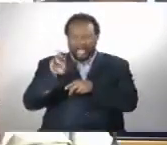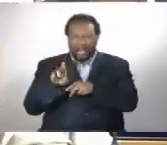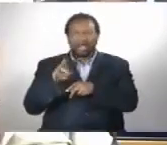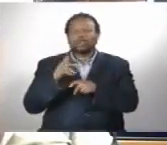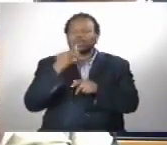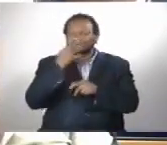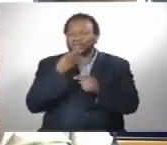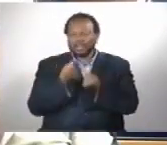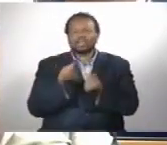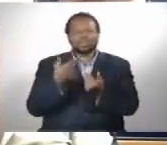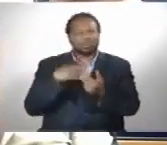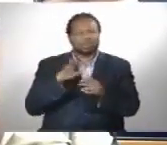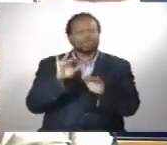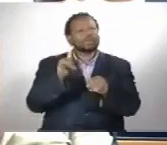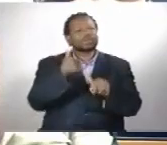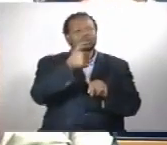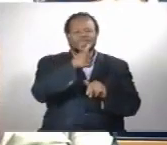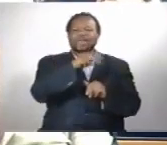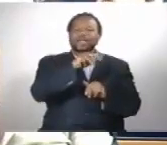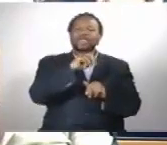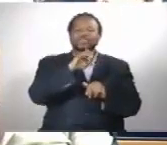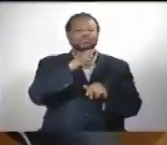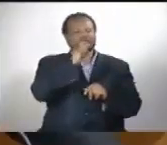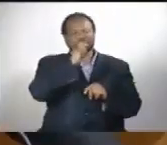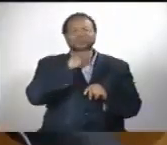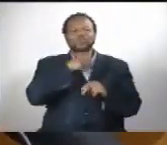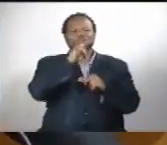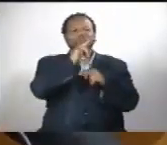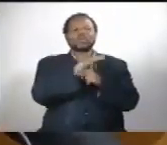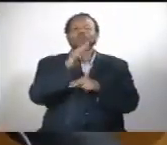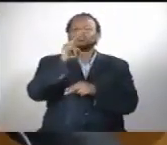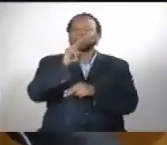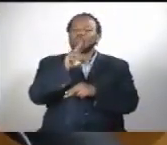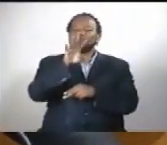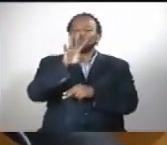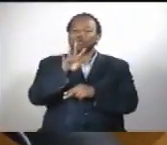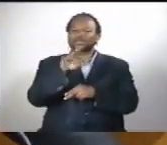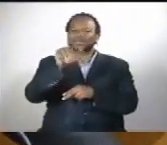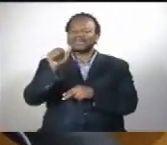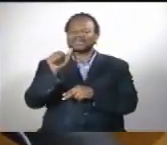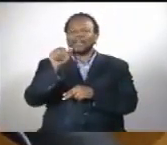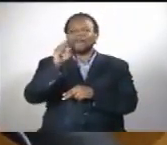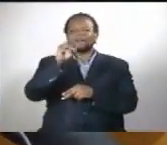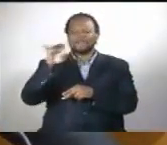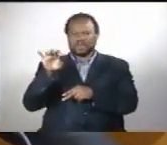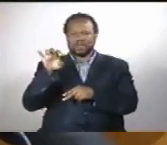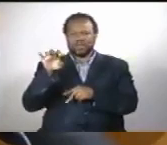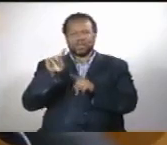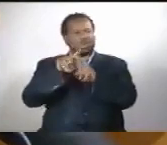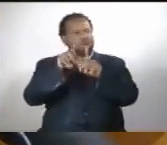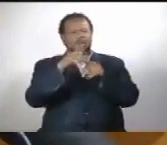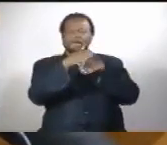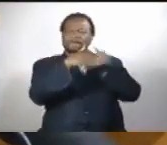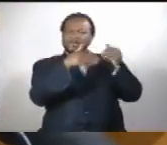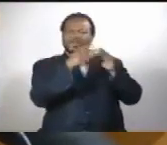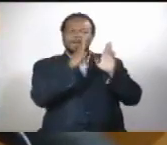how hear. Seriously, the ANC took oversight. 246 million taxpayers' money was spent on the private